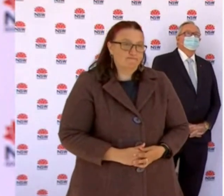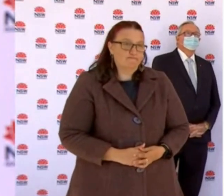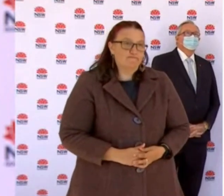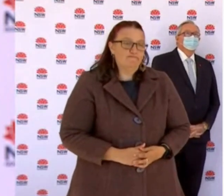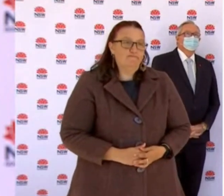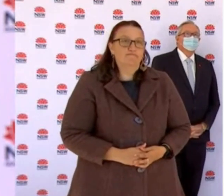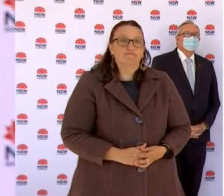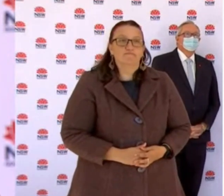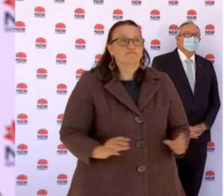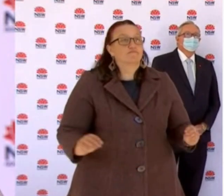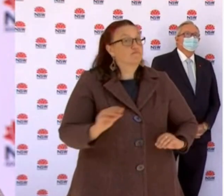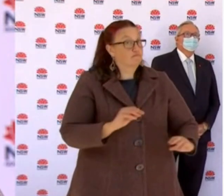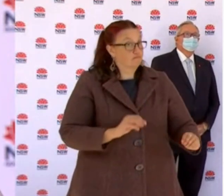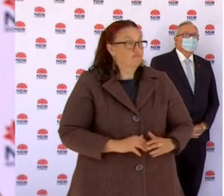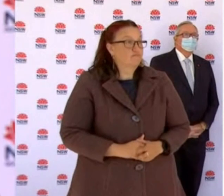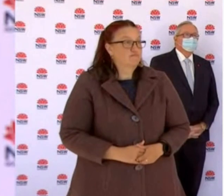COVID.